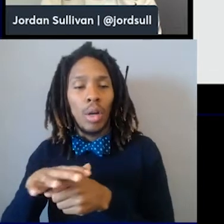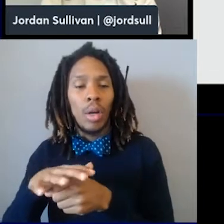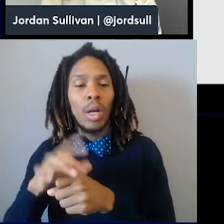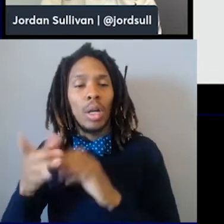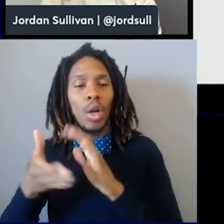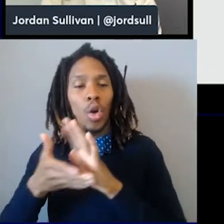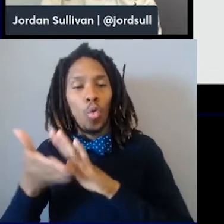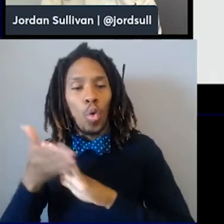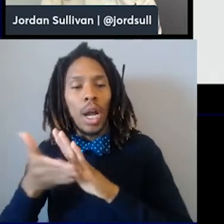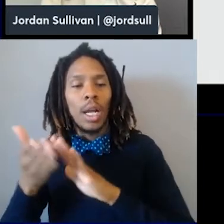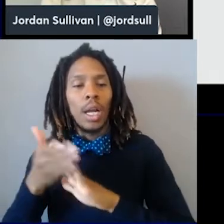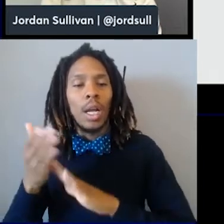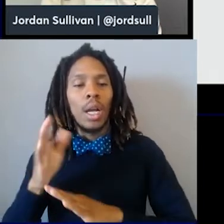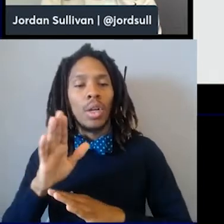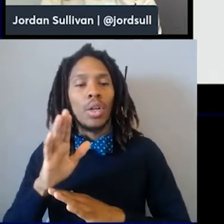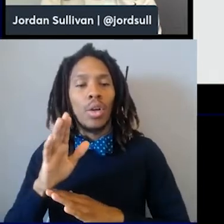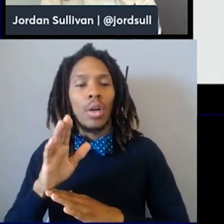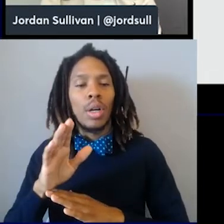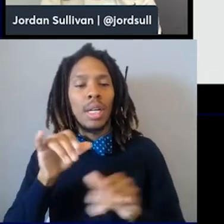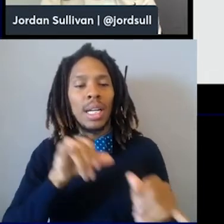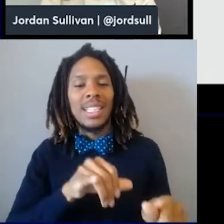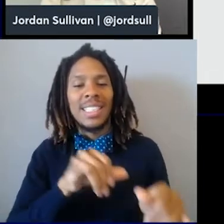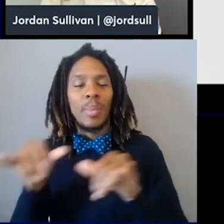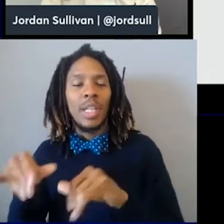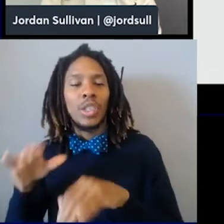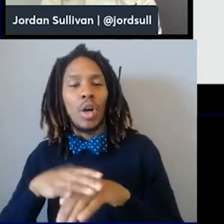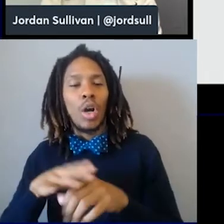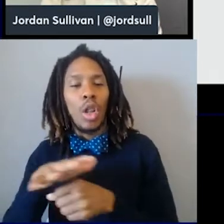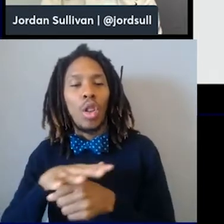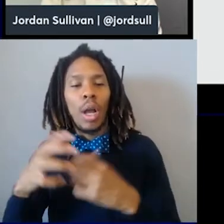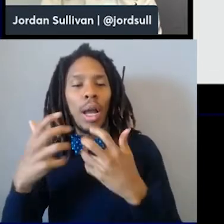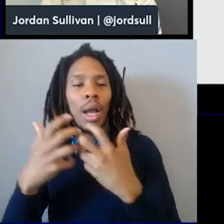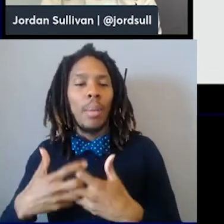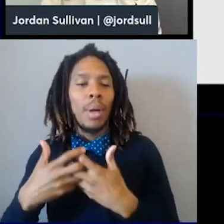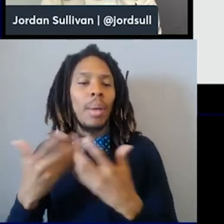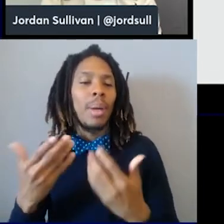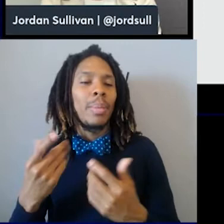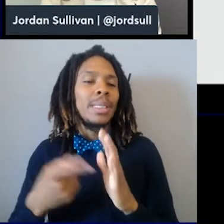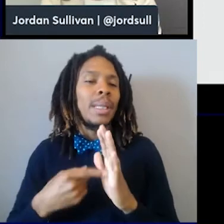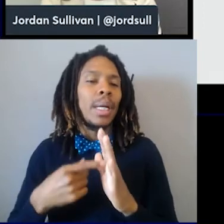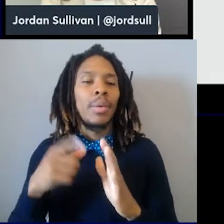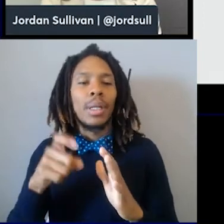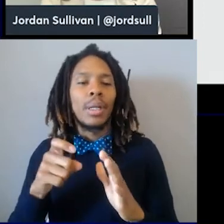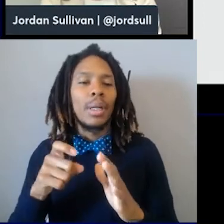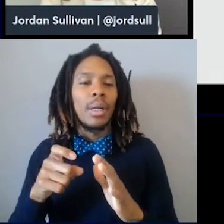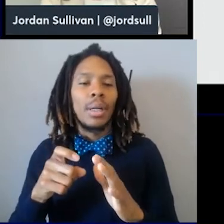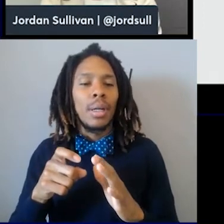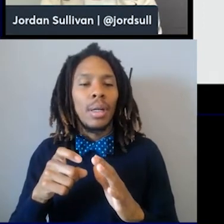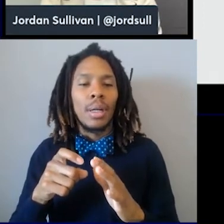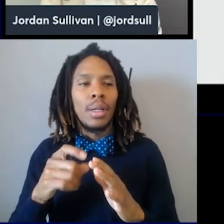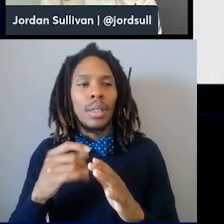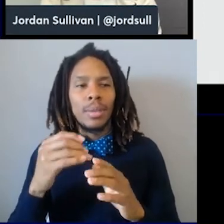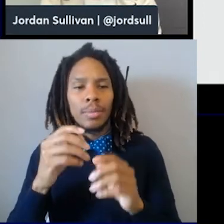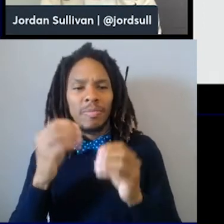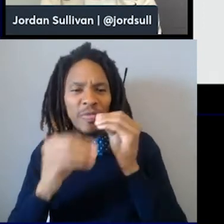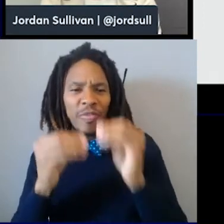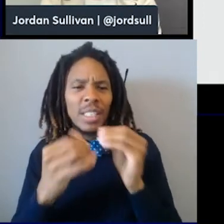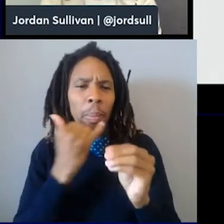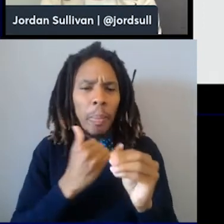your simulation on your local machine, which is maybe sometimes you need to just debug a couple of things, which is also